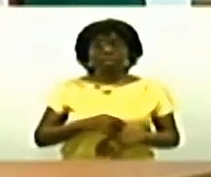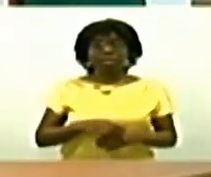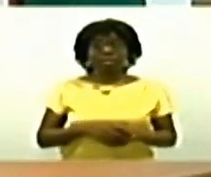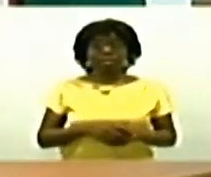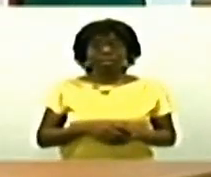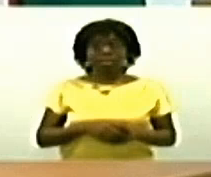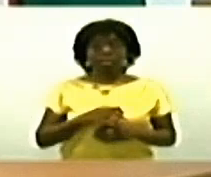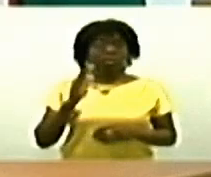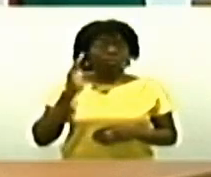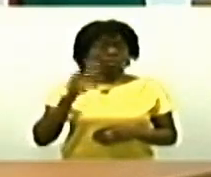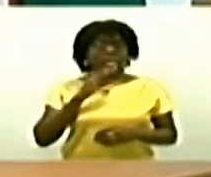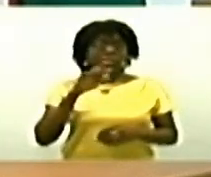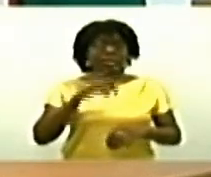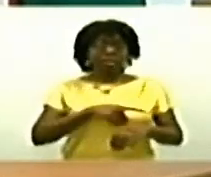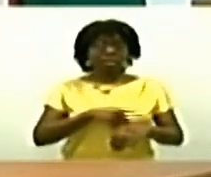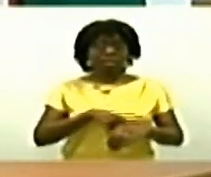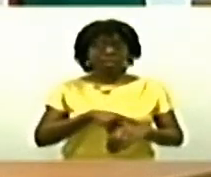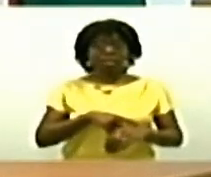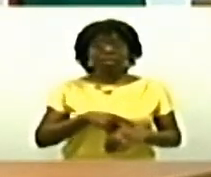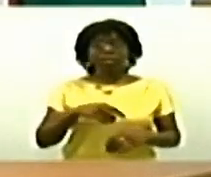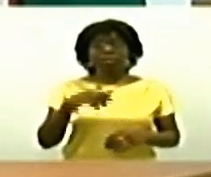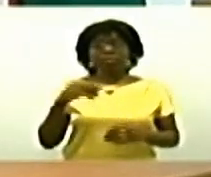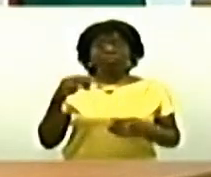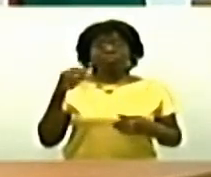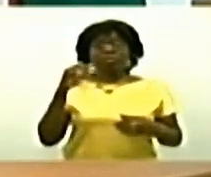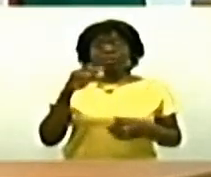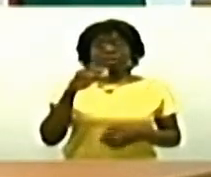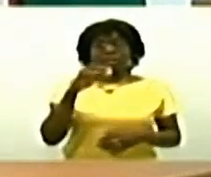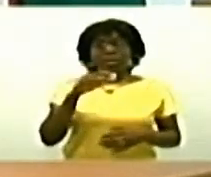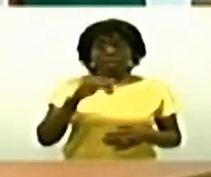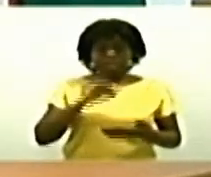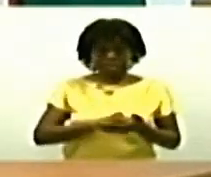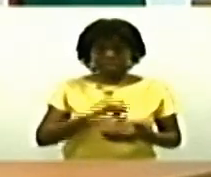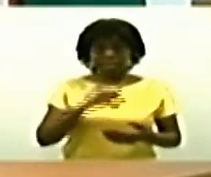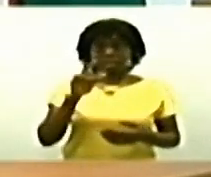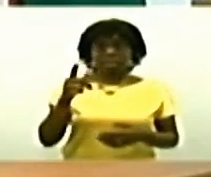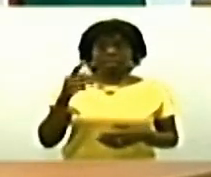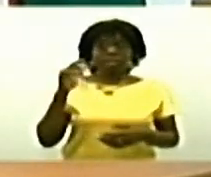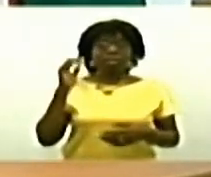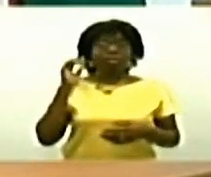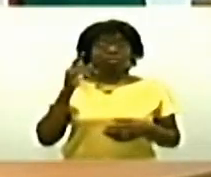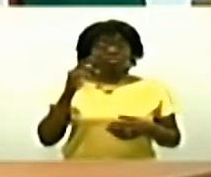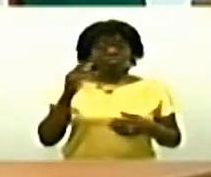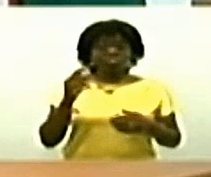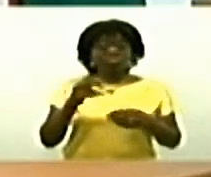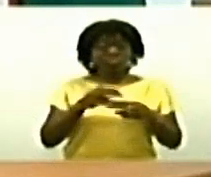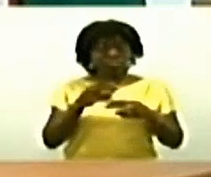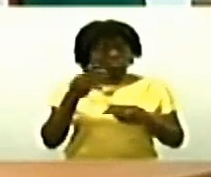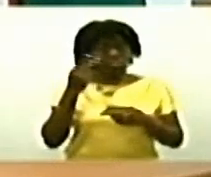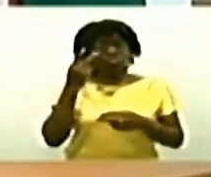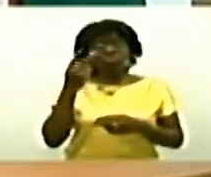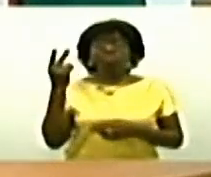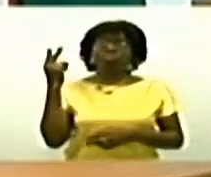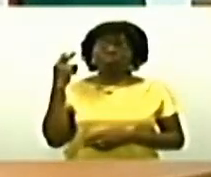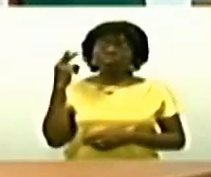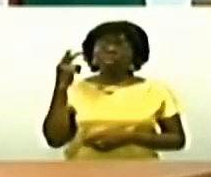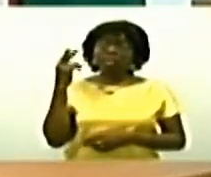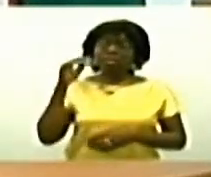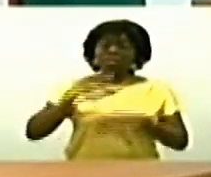There will be a time when you reflect when you first came here, as I quite often reflect, and as you make me reflect when